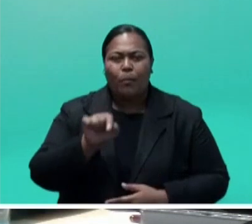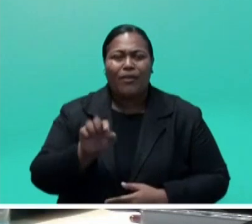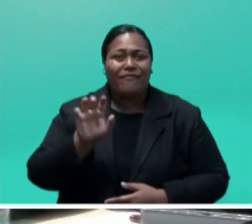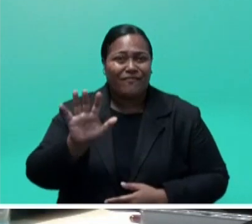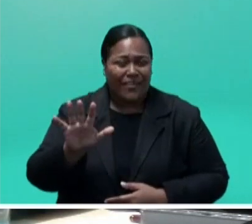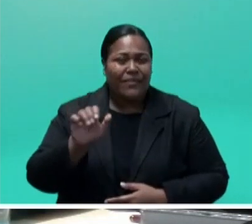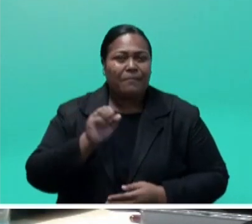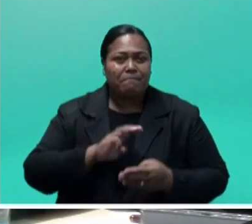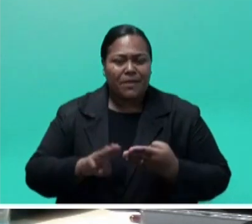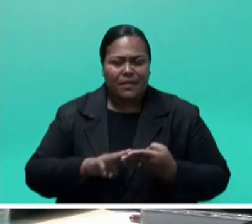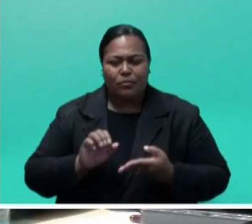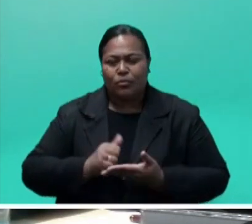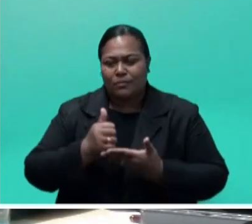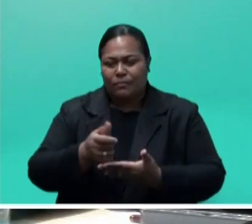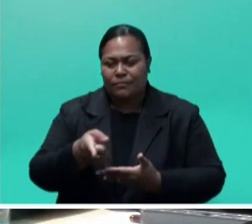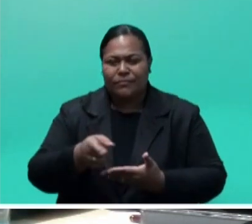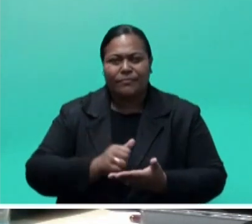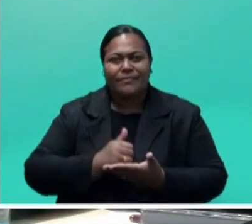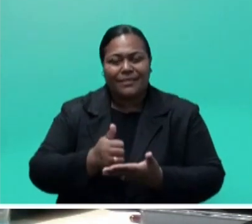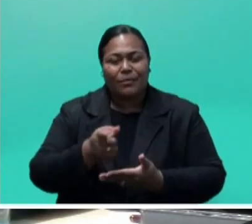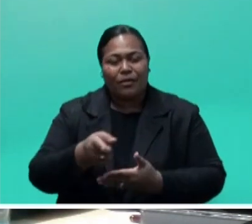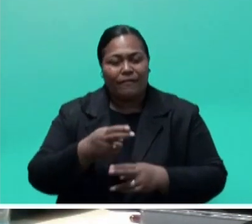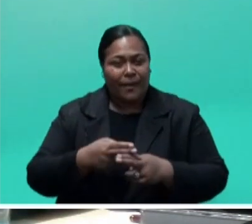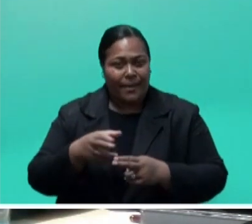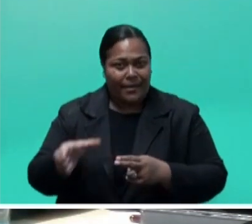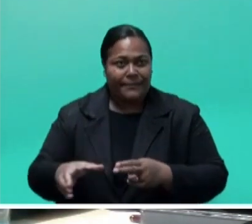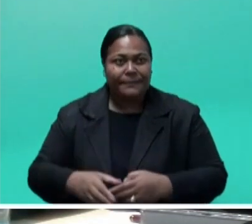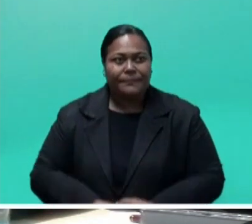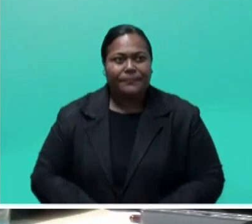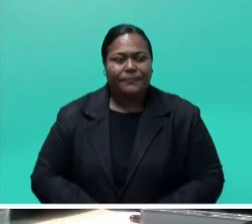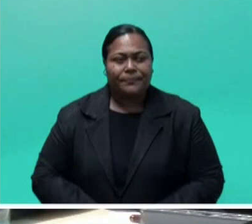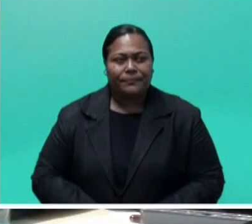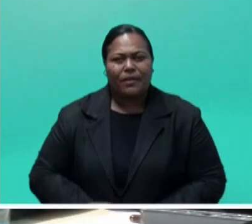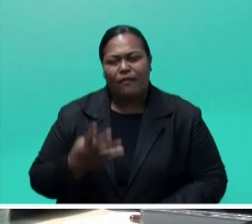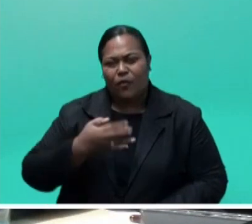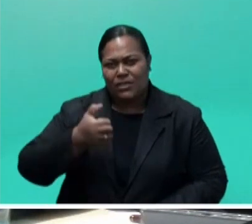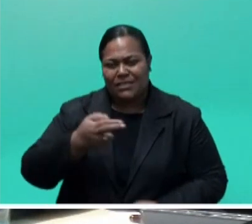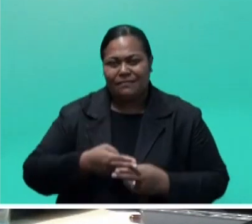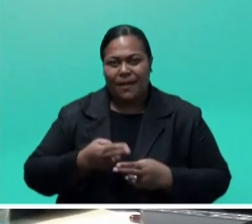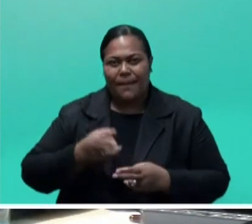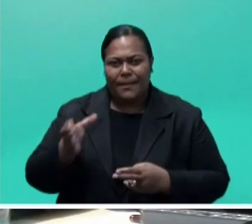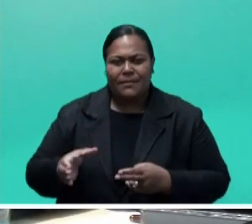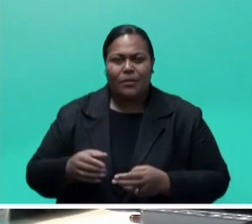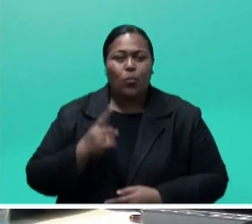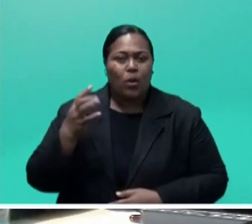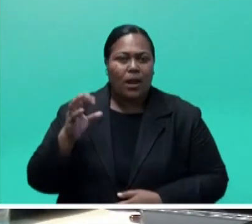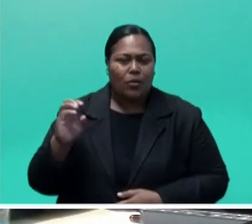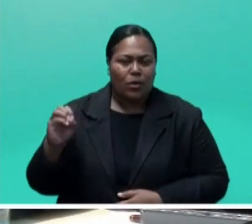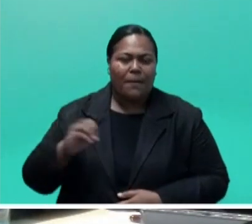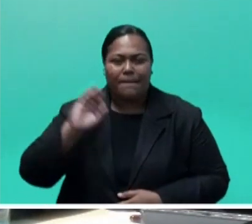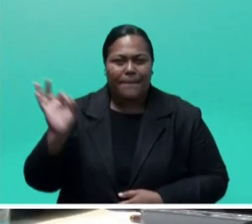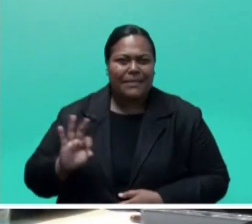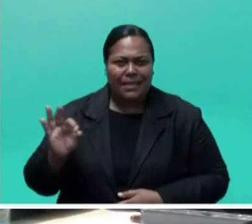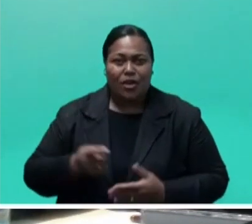267 farmers, inclusive of 46 female farmers, for payment of 100% of the lease